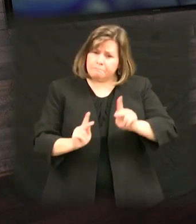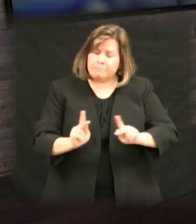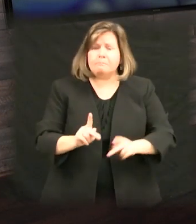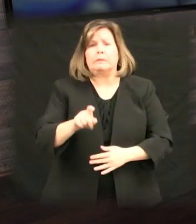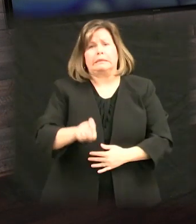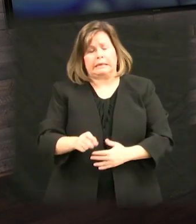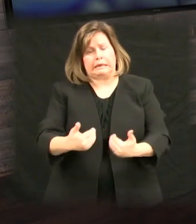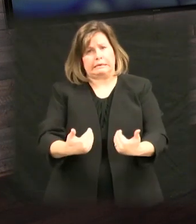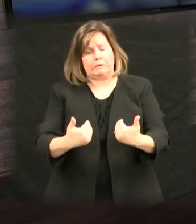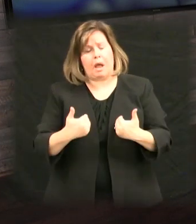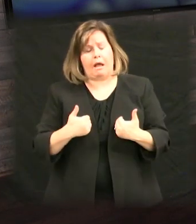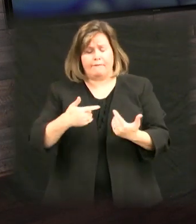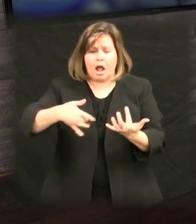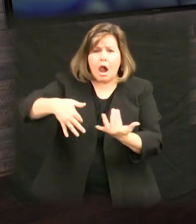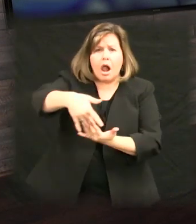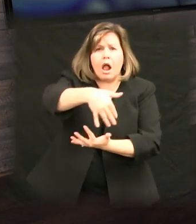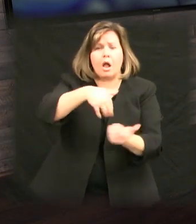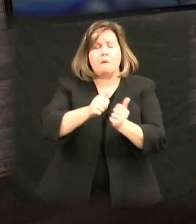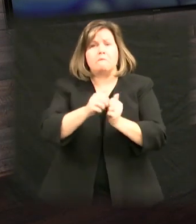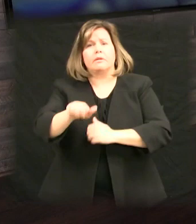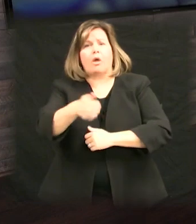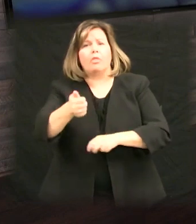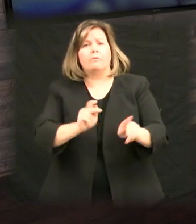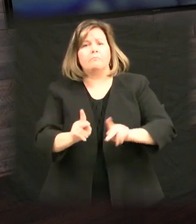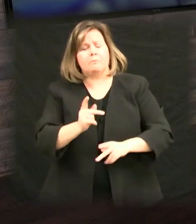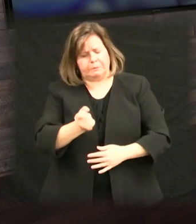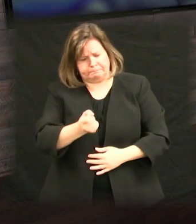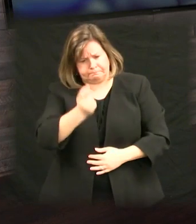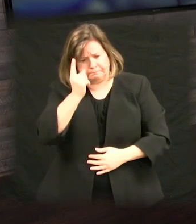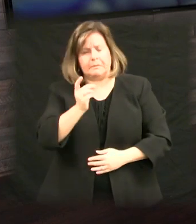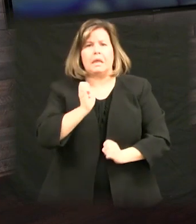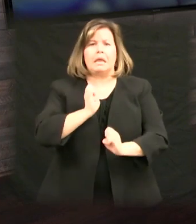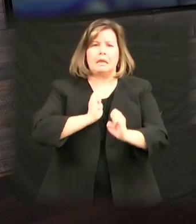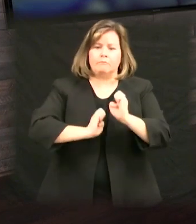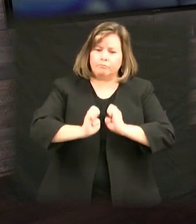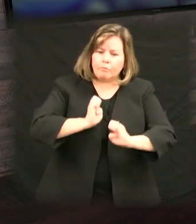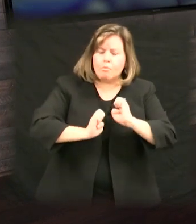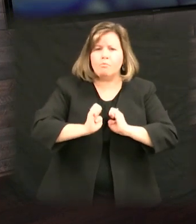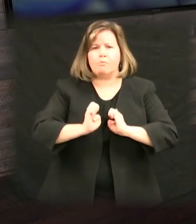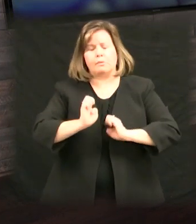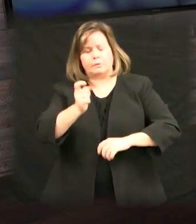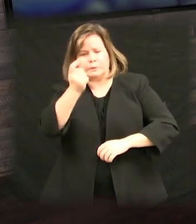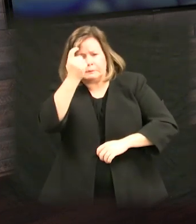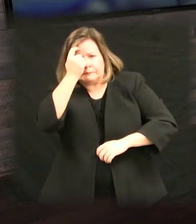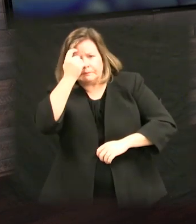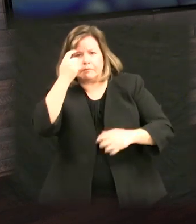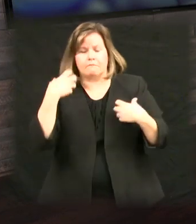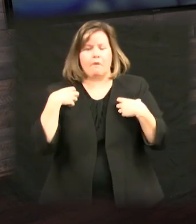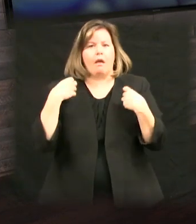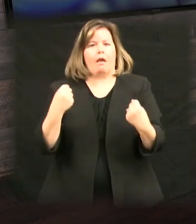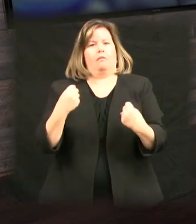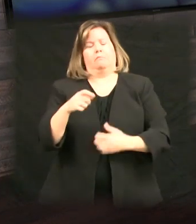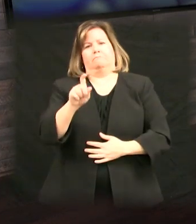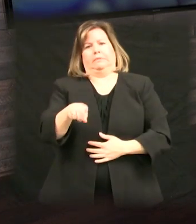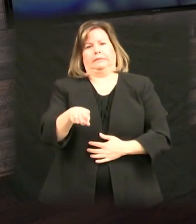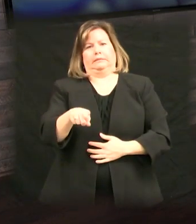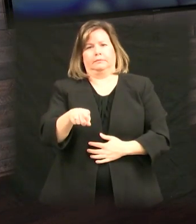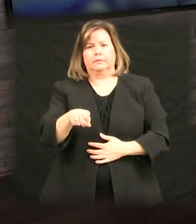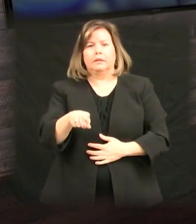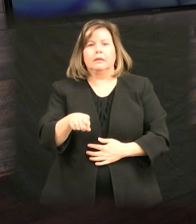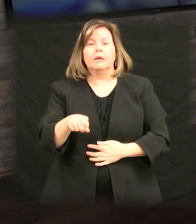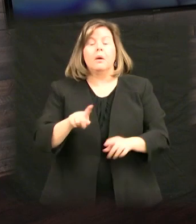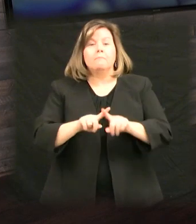is socialization. Our mental health really depends on it, especially with the long haul we're looking